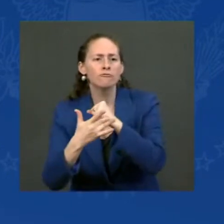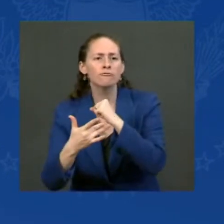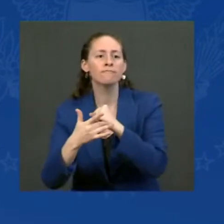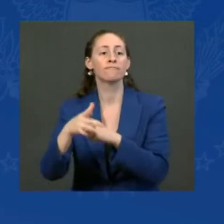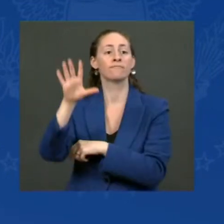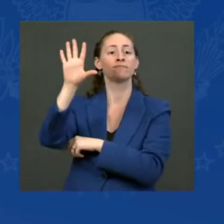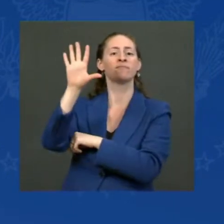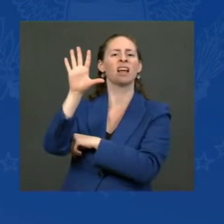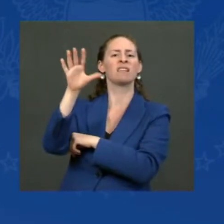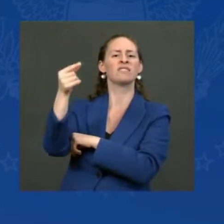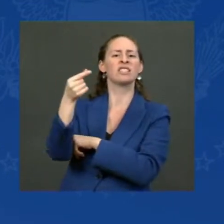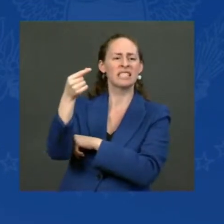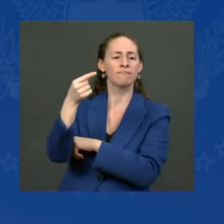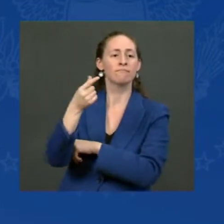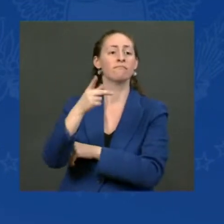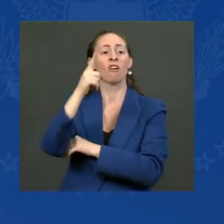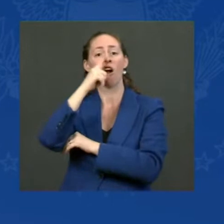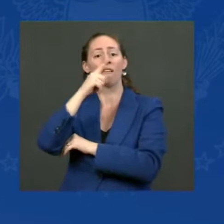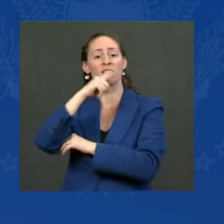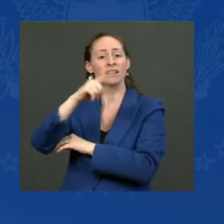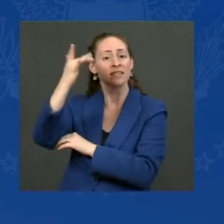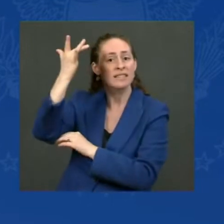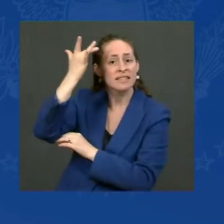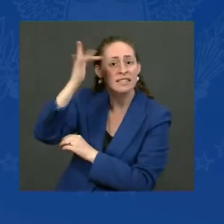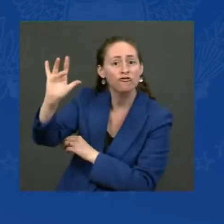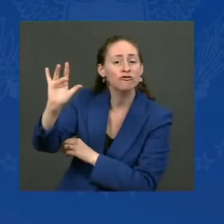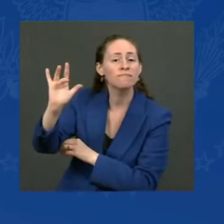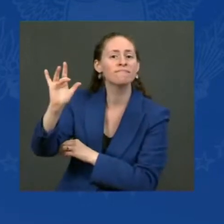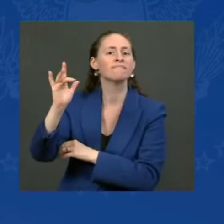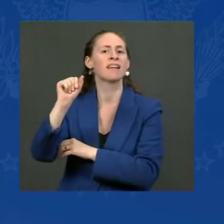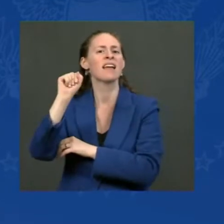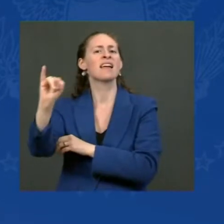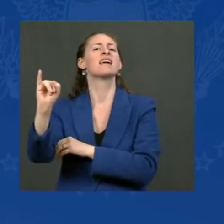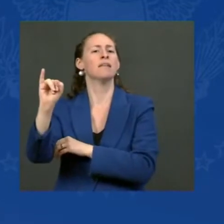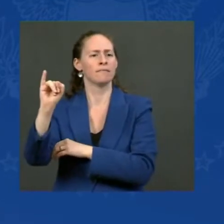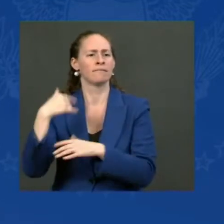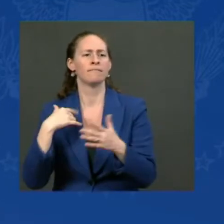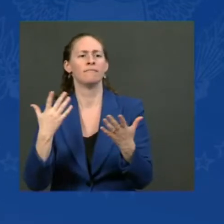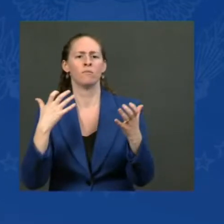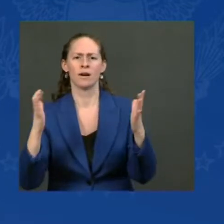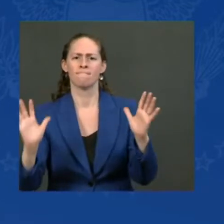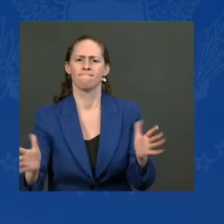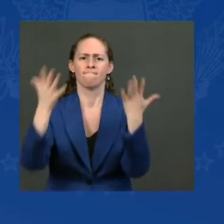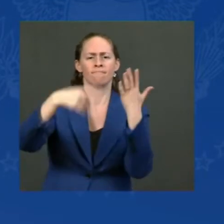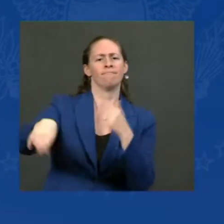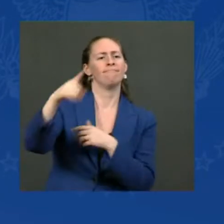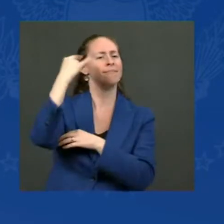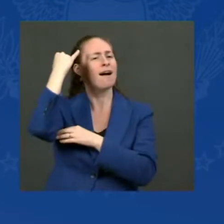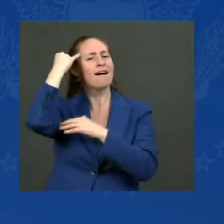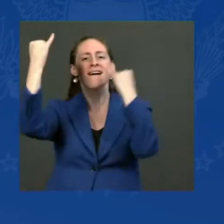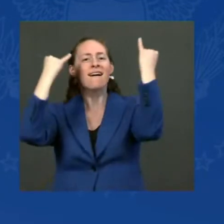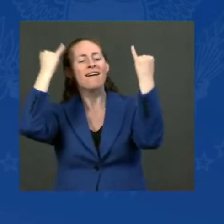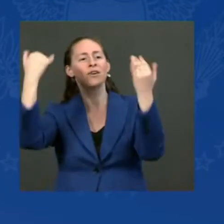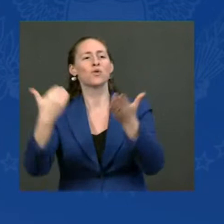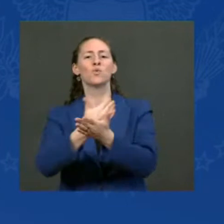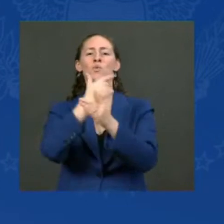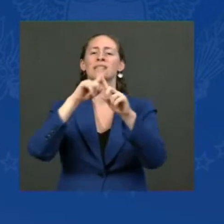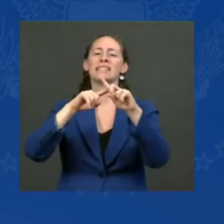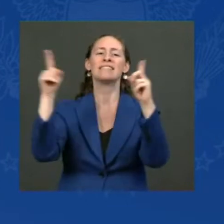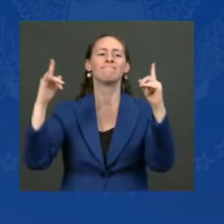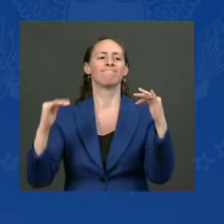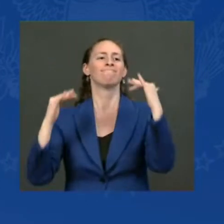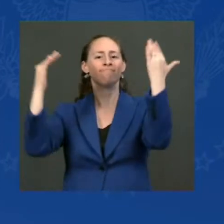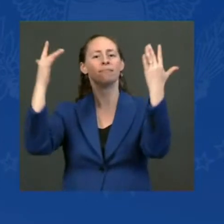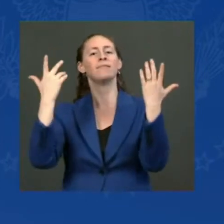more are used to lift people up, to solve problems, and advance human freedom,